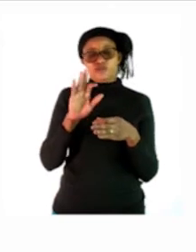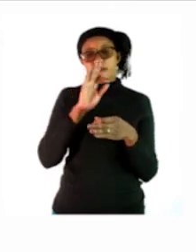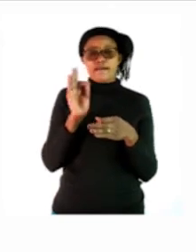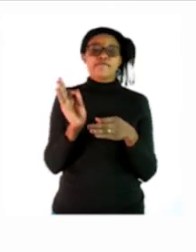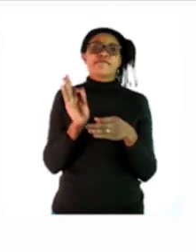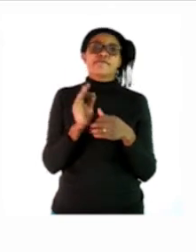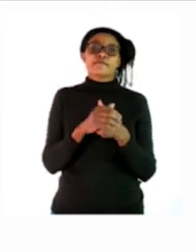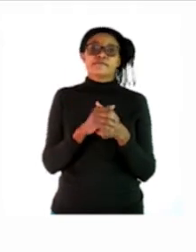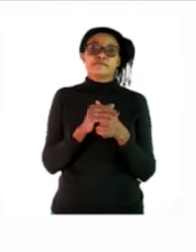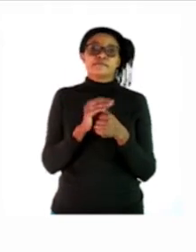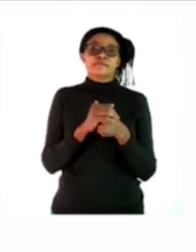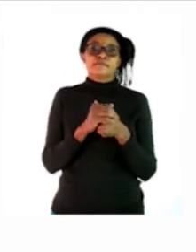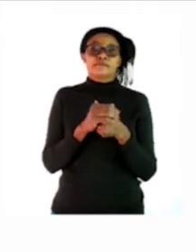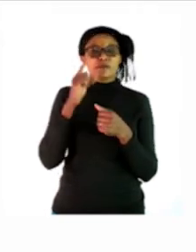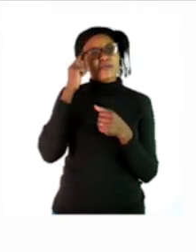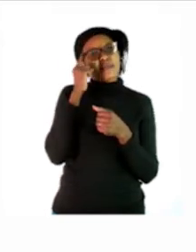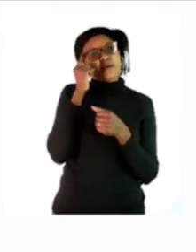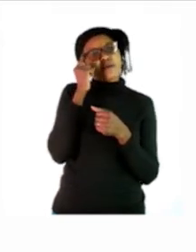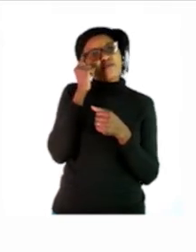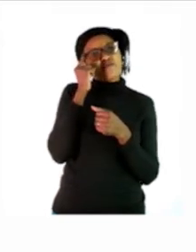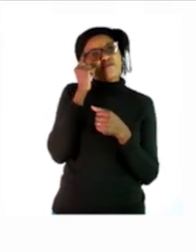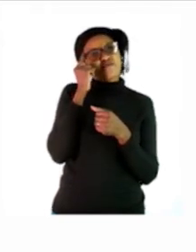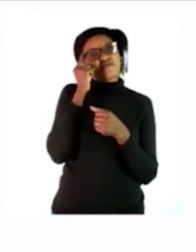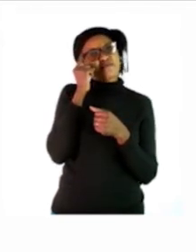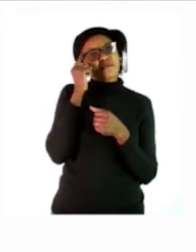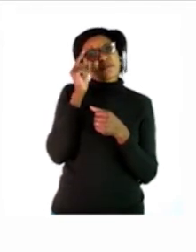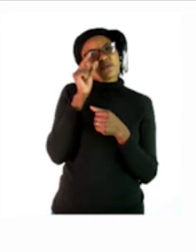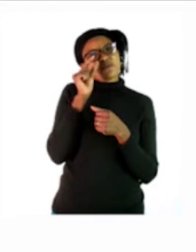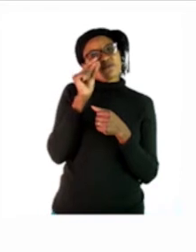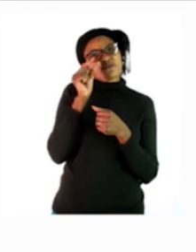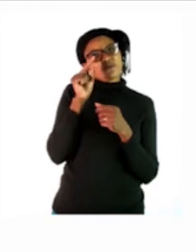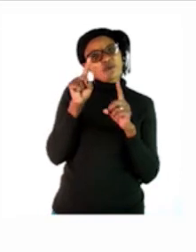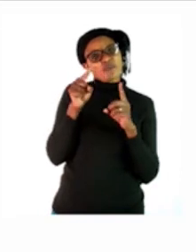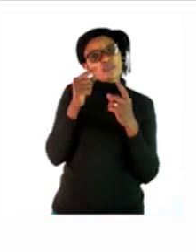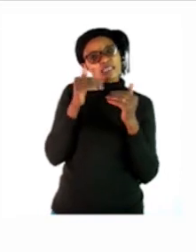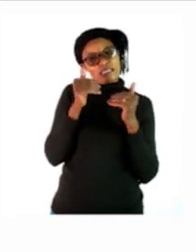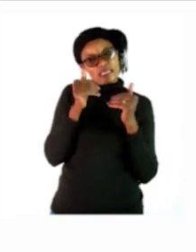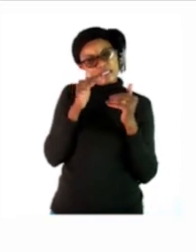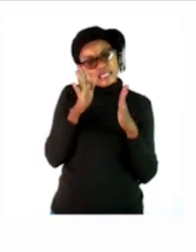Can we think of a few things starting with